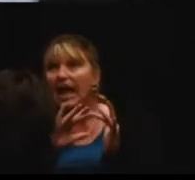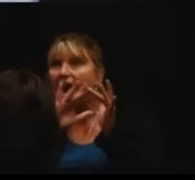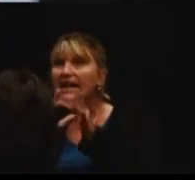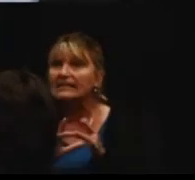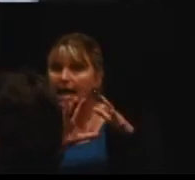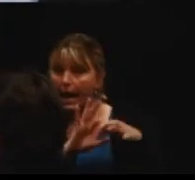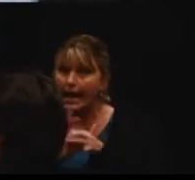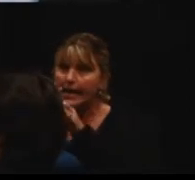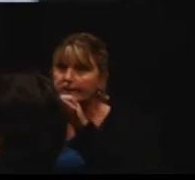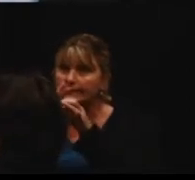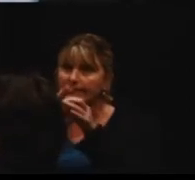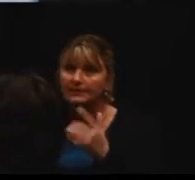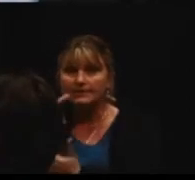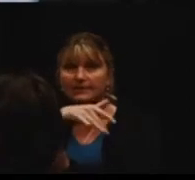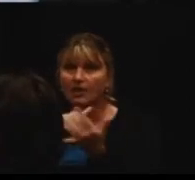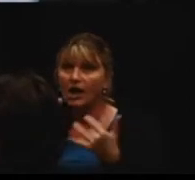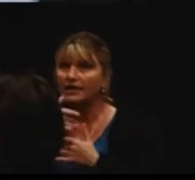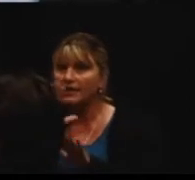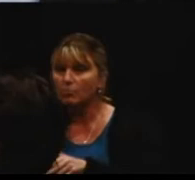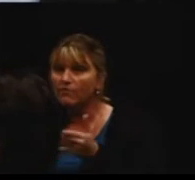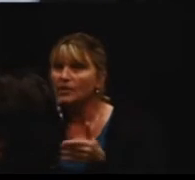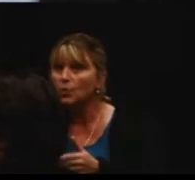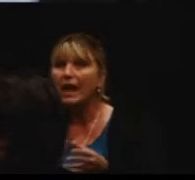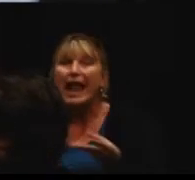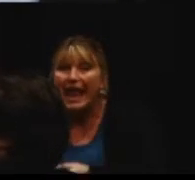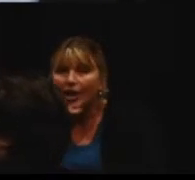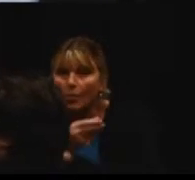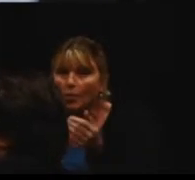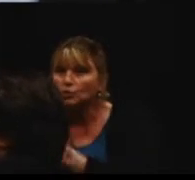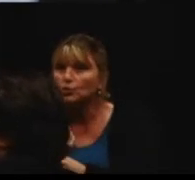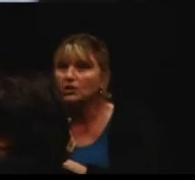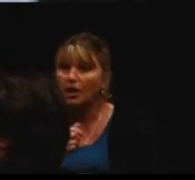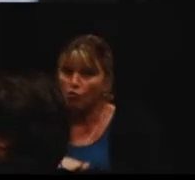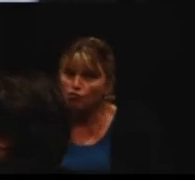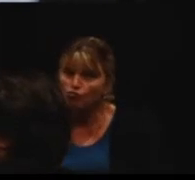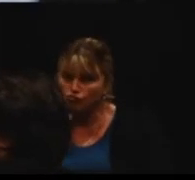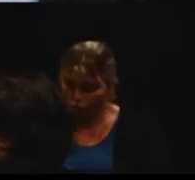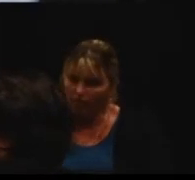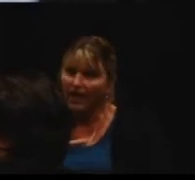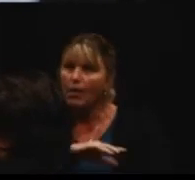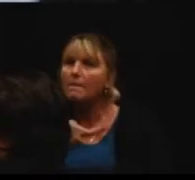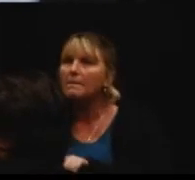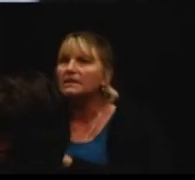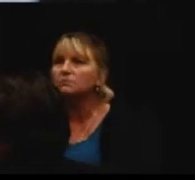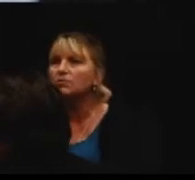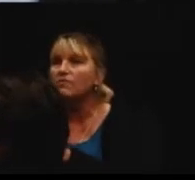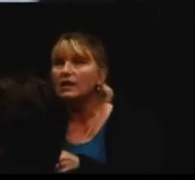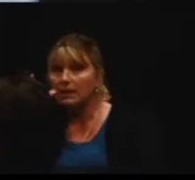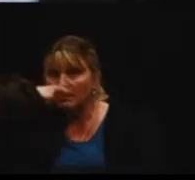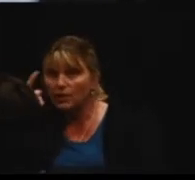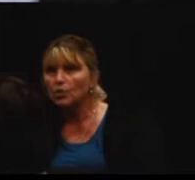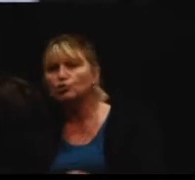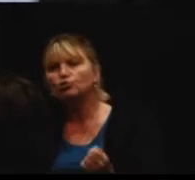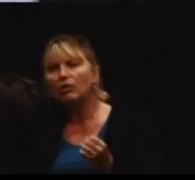that not only provides economic opportunities in the rural areas, but also provides the ability for us to strengthen